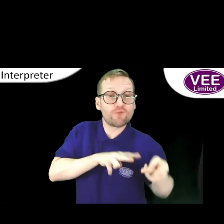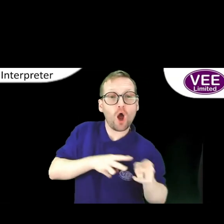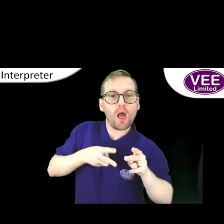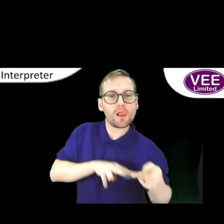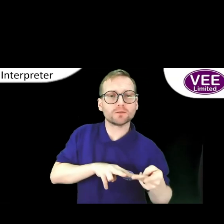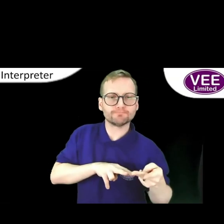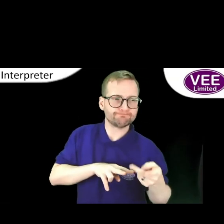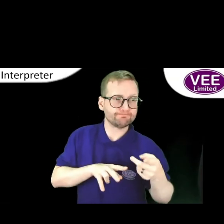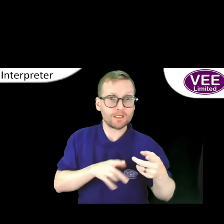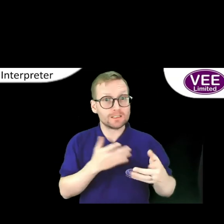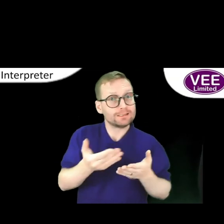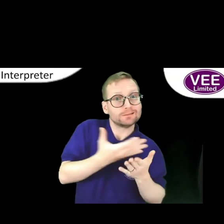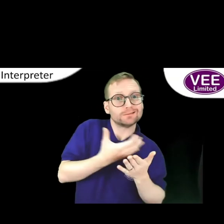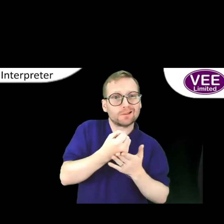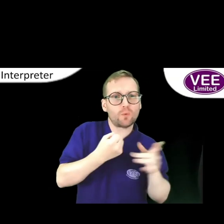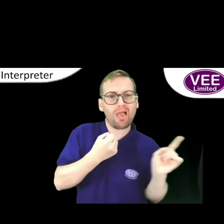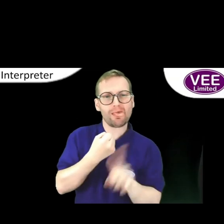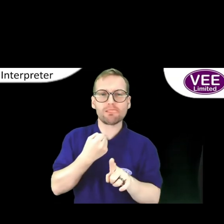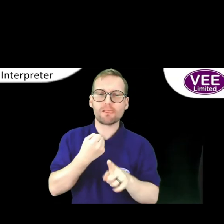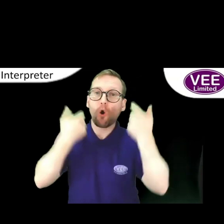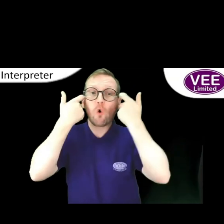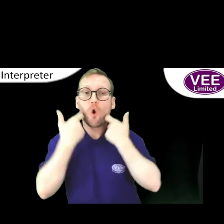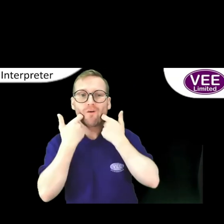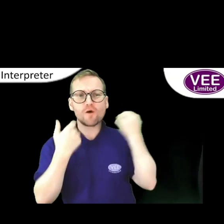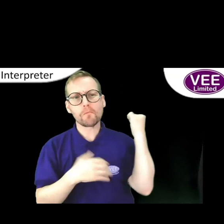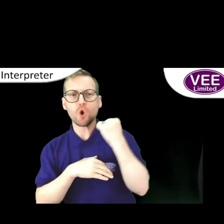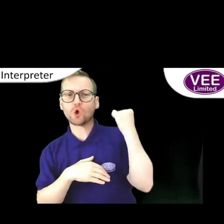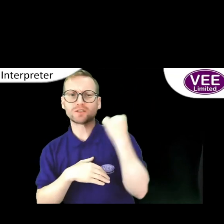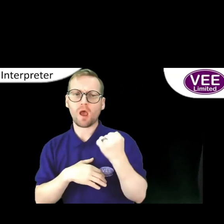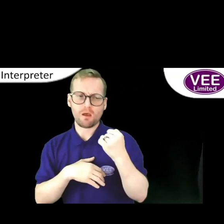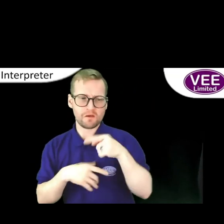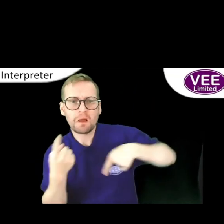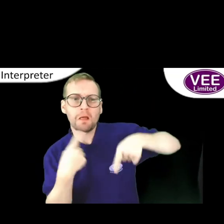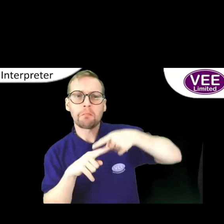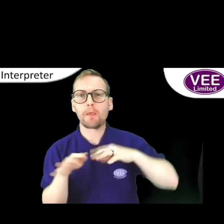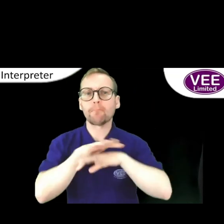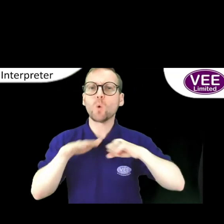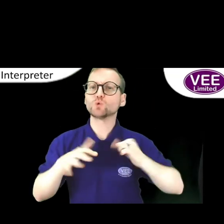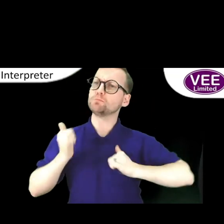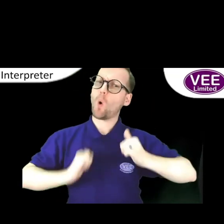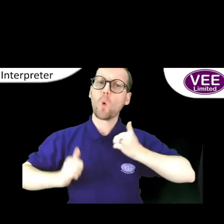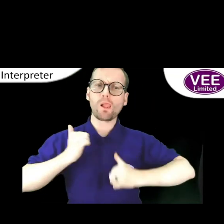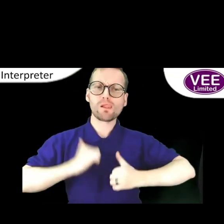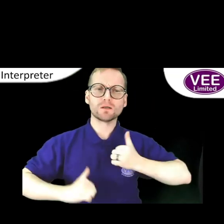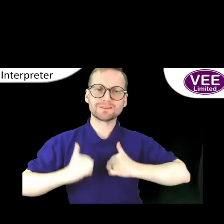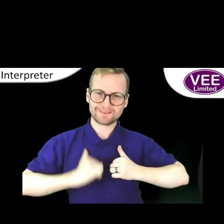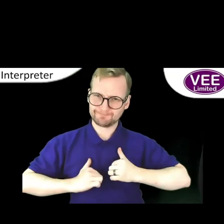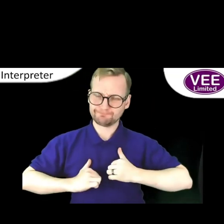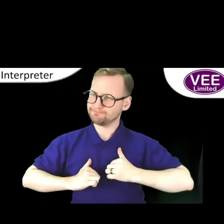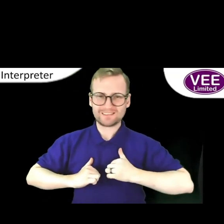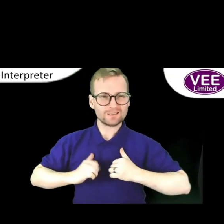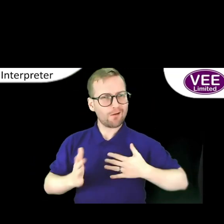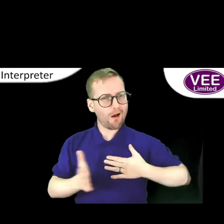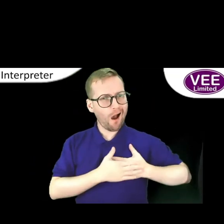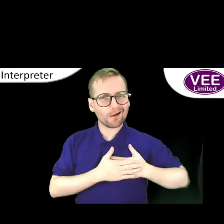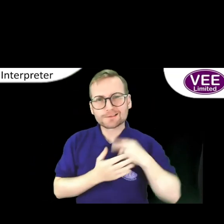court were tried for murder there. So poachers bold as I unfold, keep up your gallant